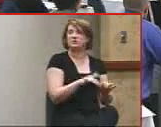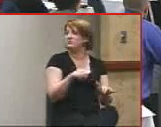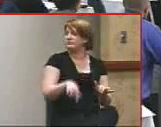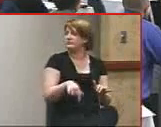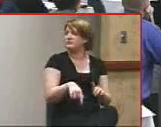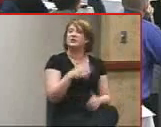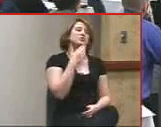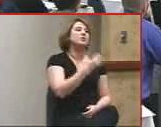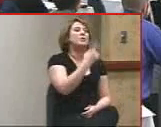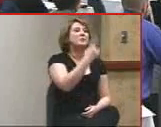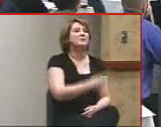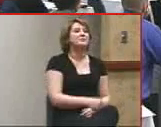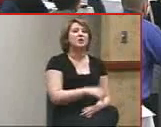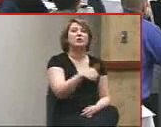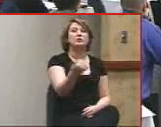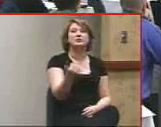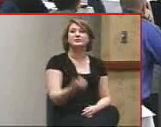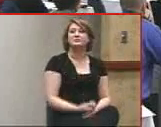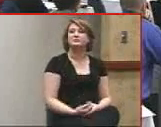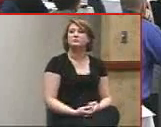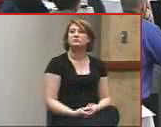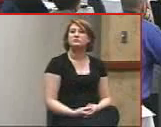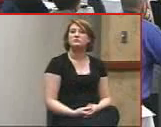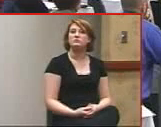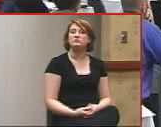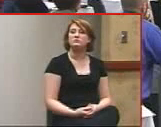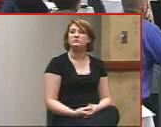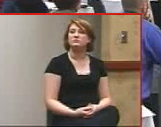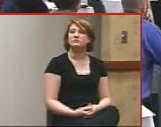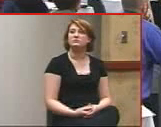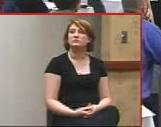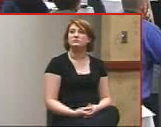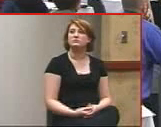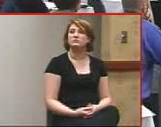a good one, though. Others?